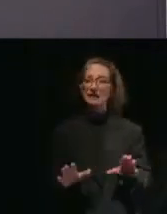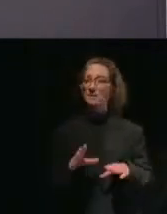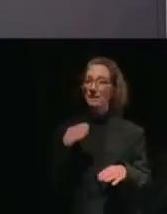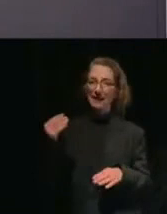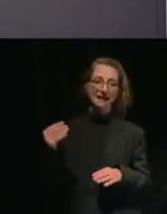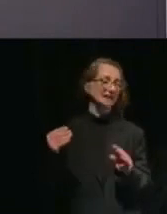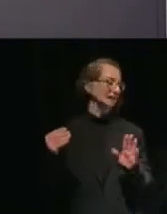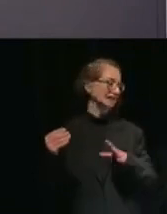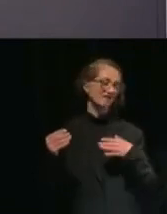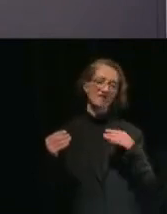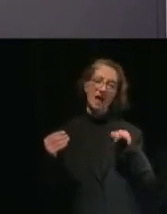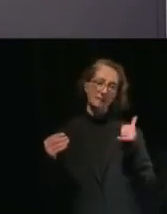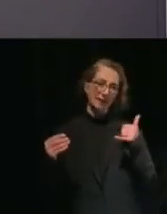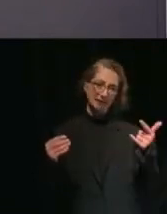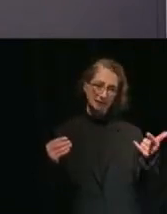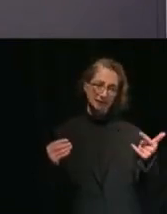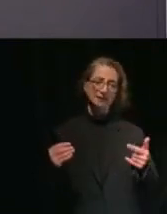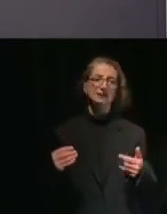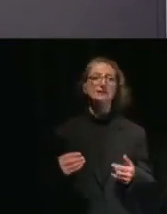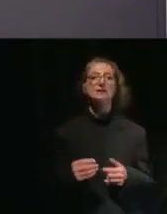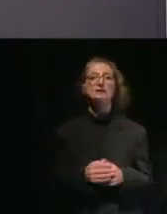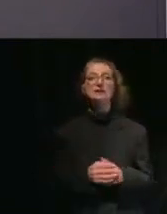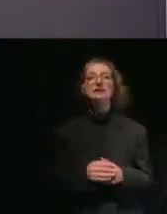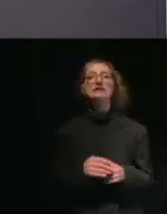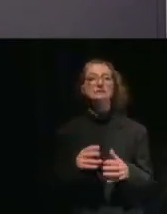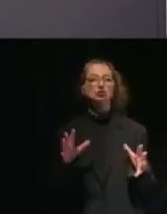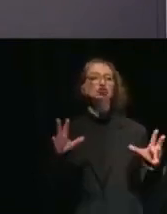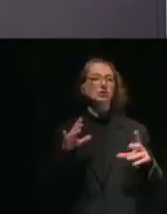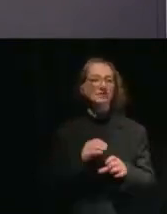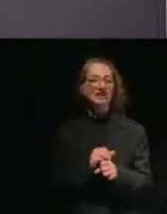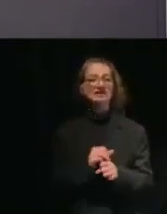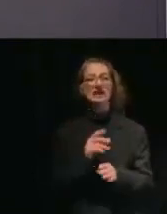90% of the respondents were German citizens.